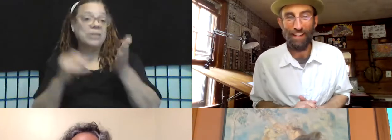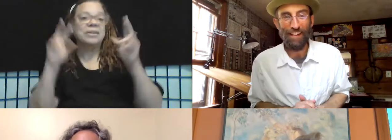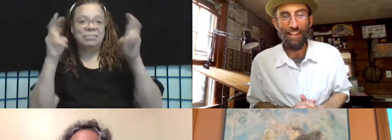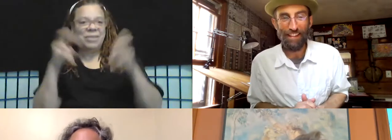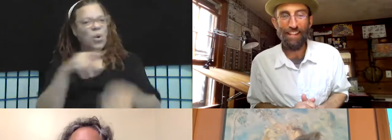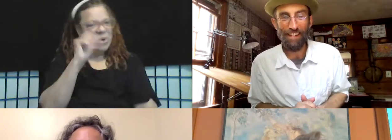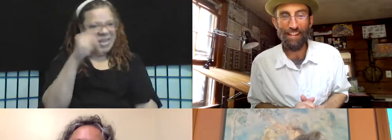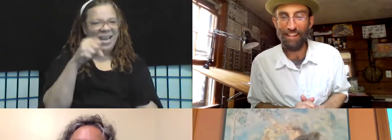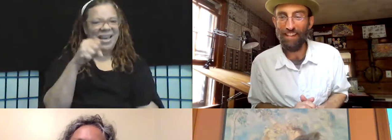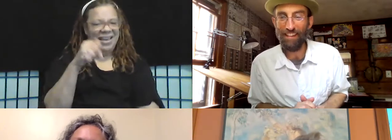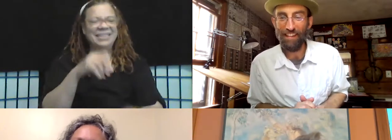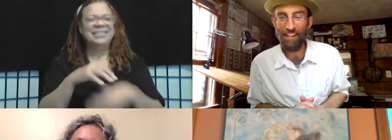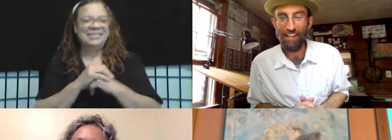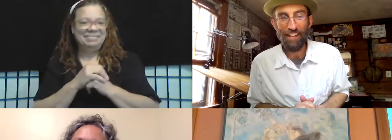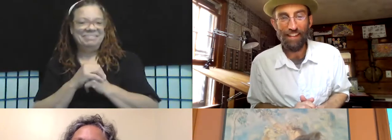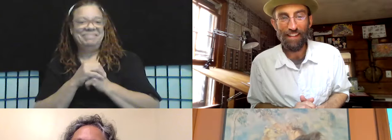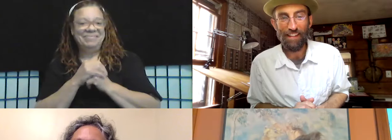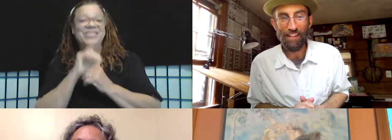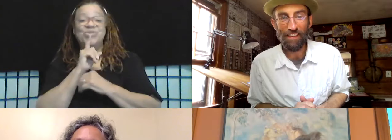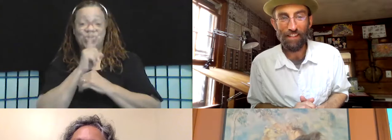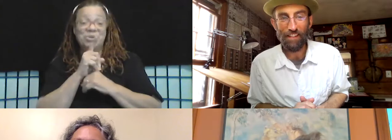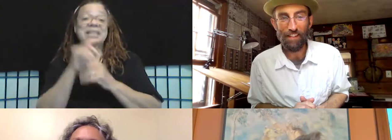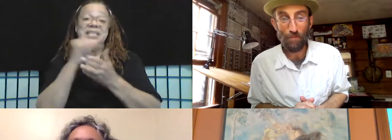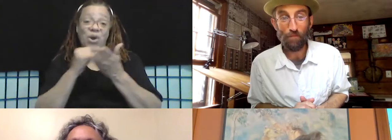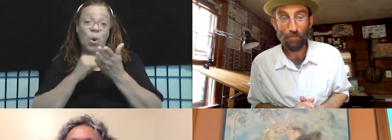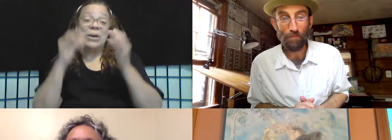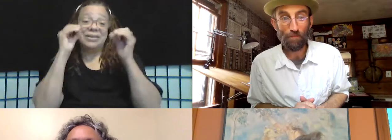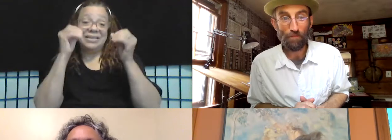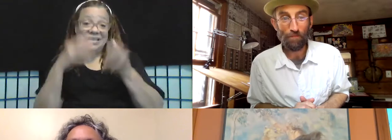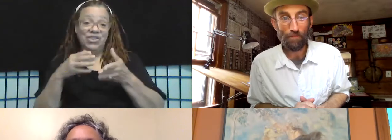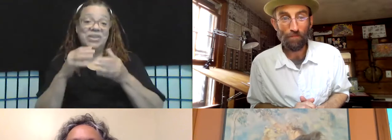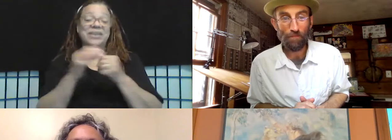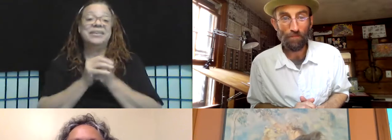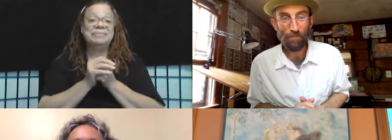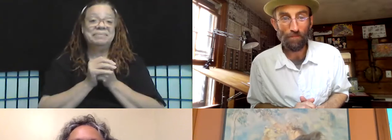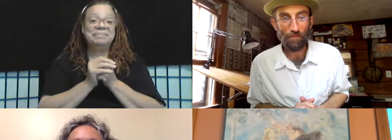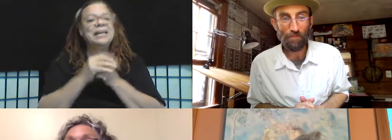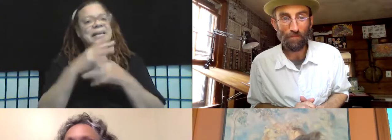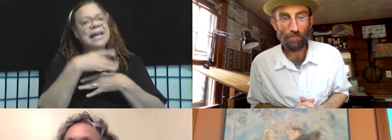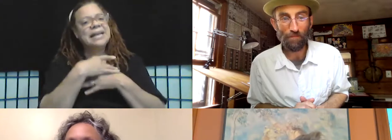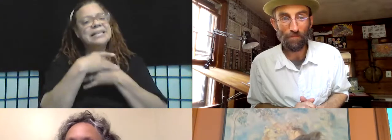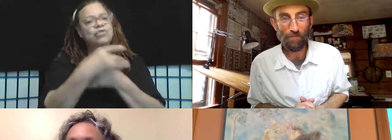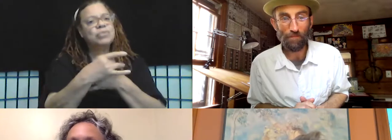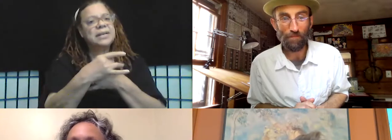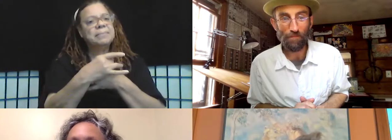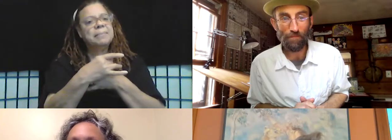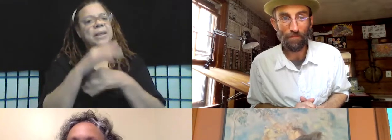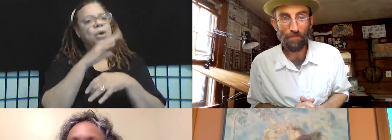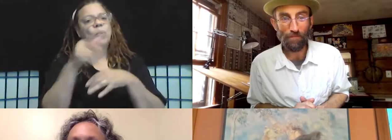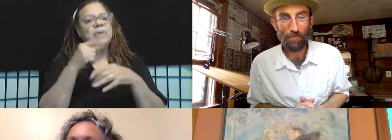happening. It definitely is an art. It's interesting. So we've never spoken with